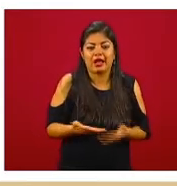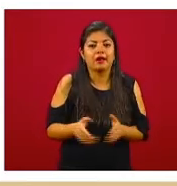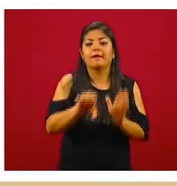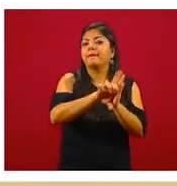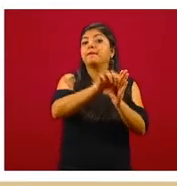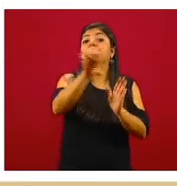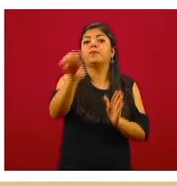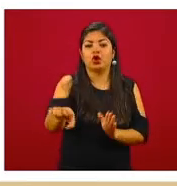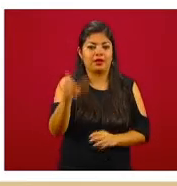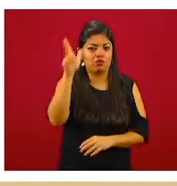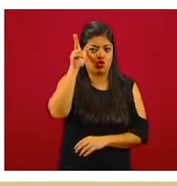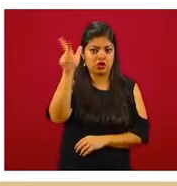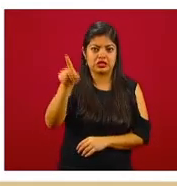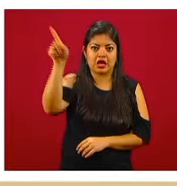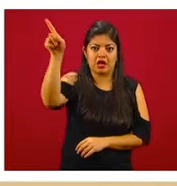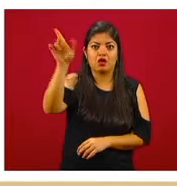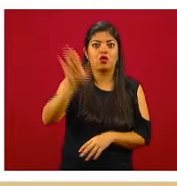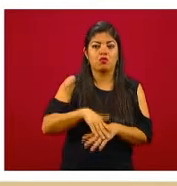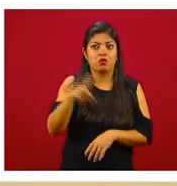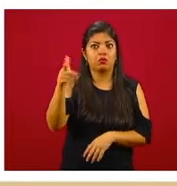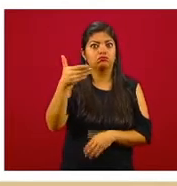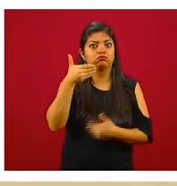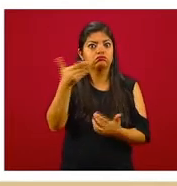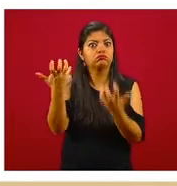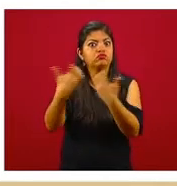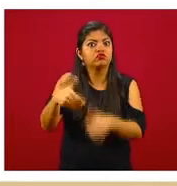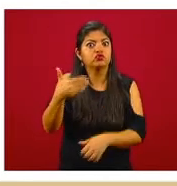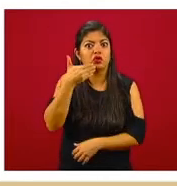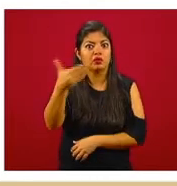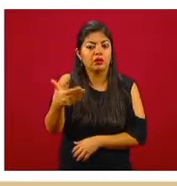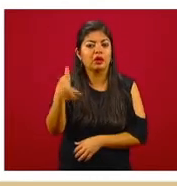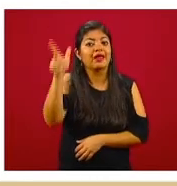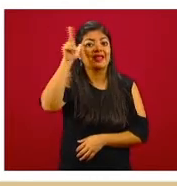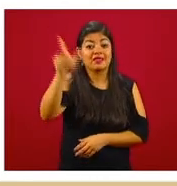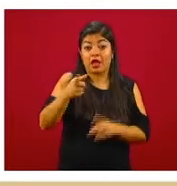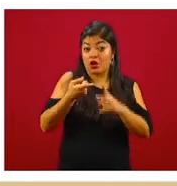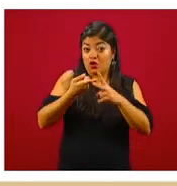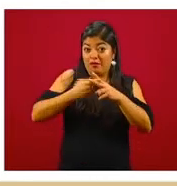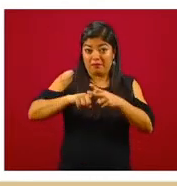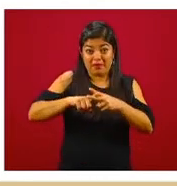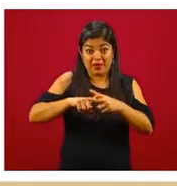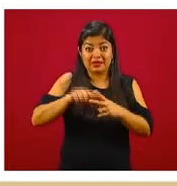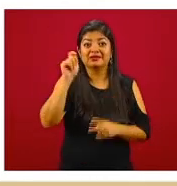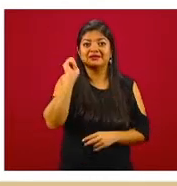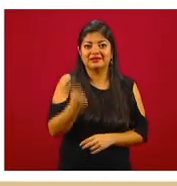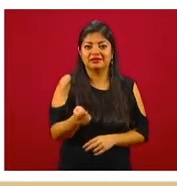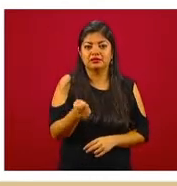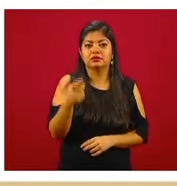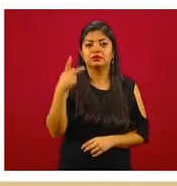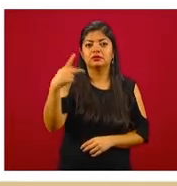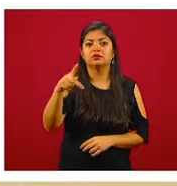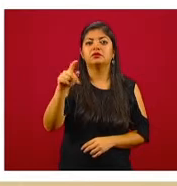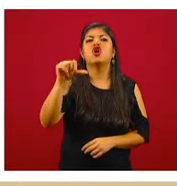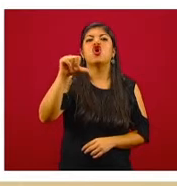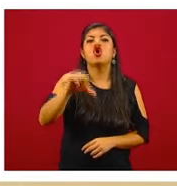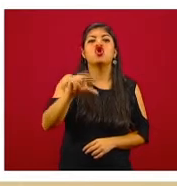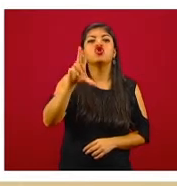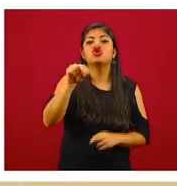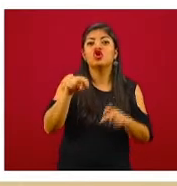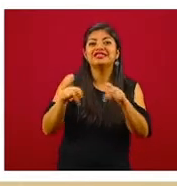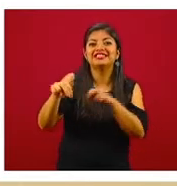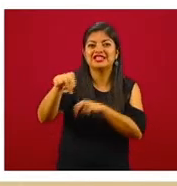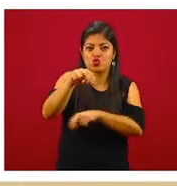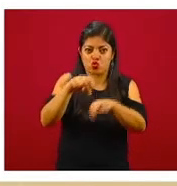pandemic live, literally. Let me show Hidalgo. They were very successful. When they